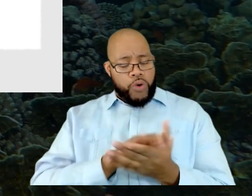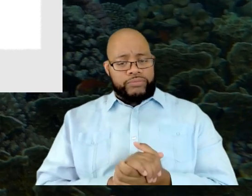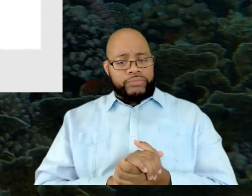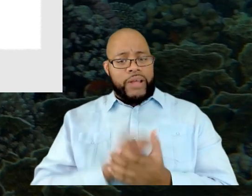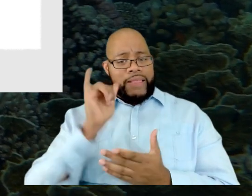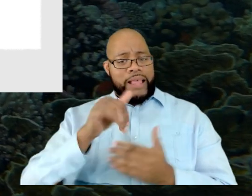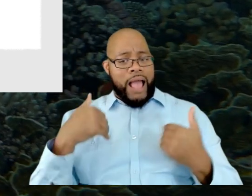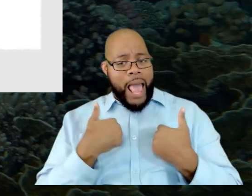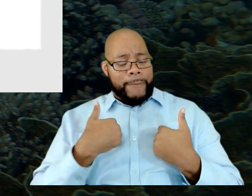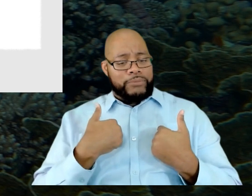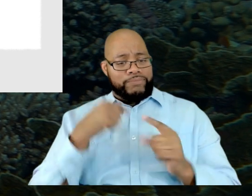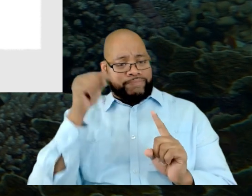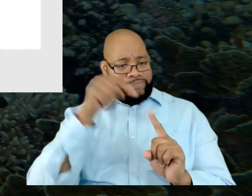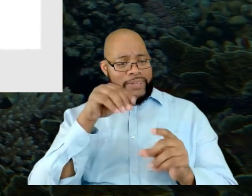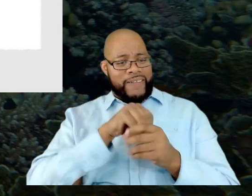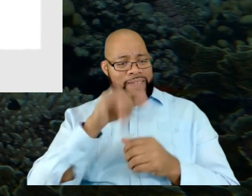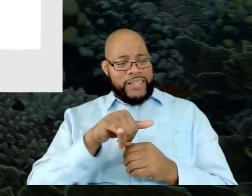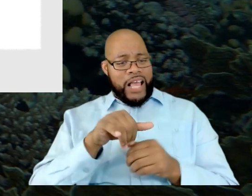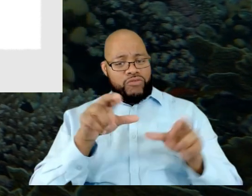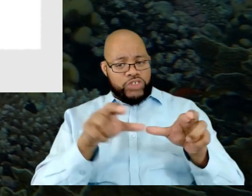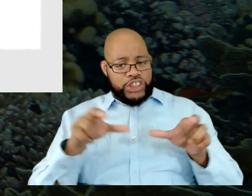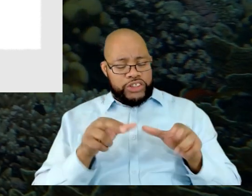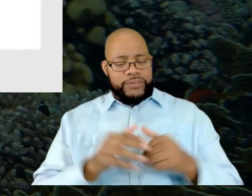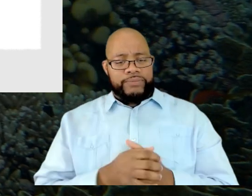these species here in this region.